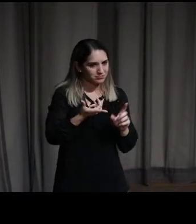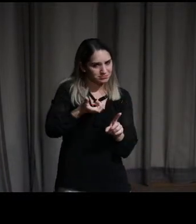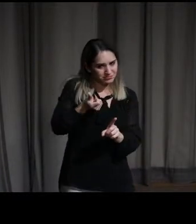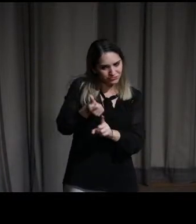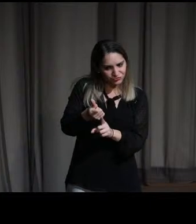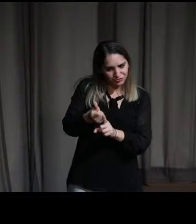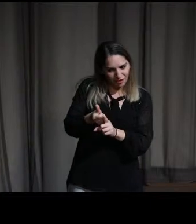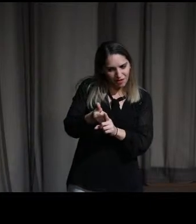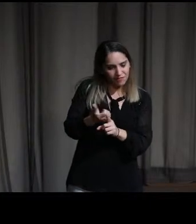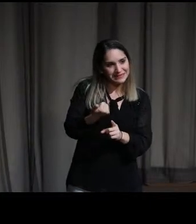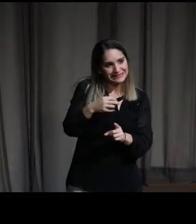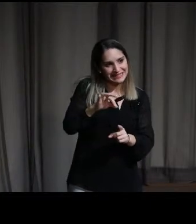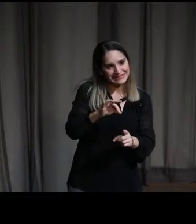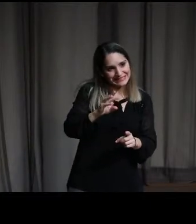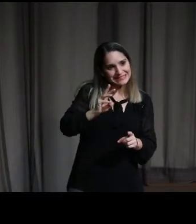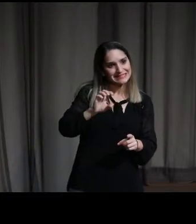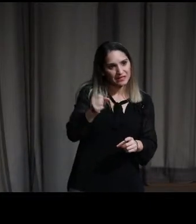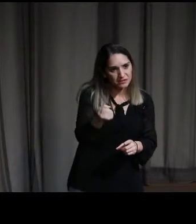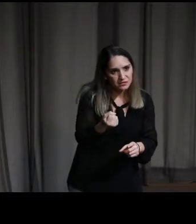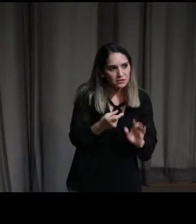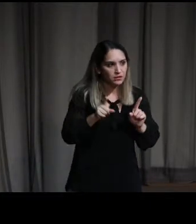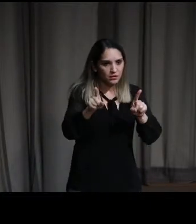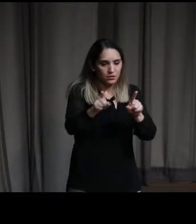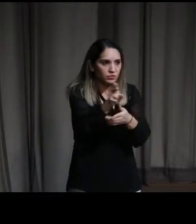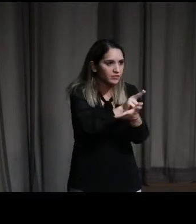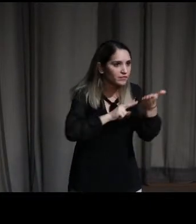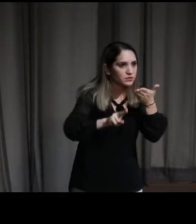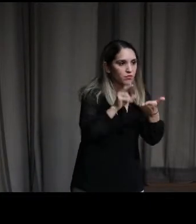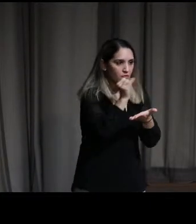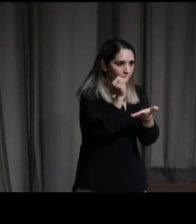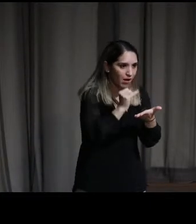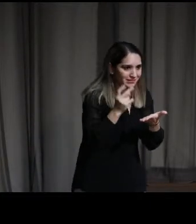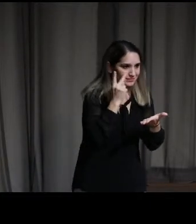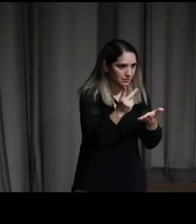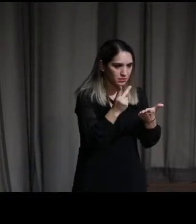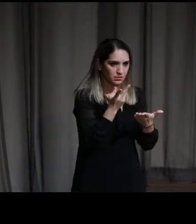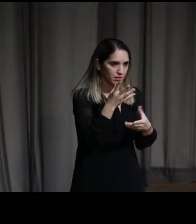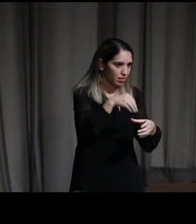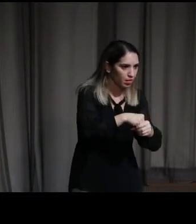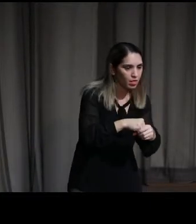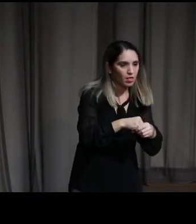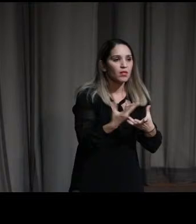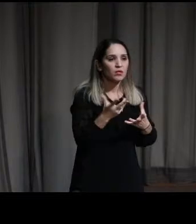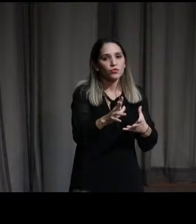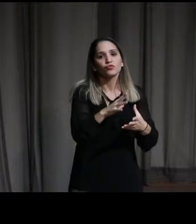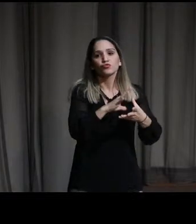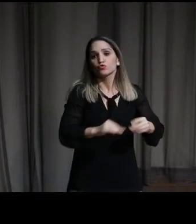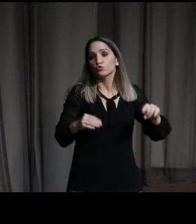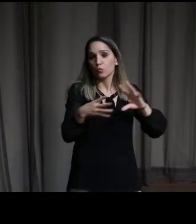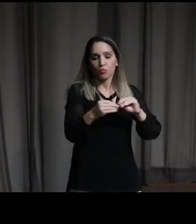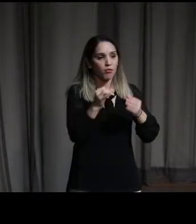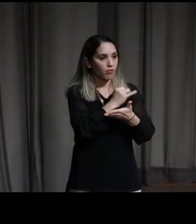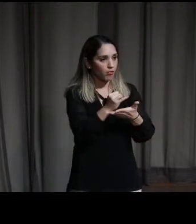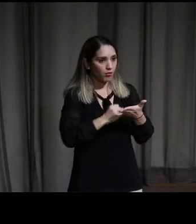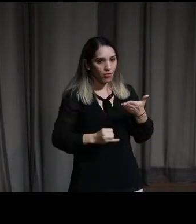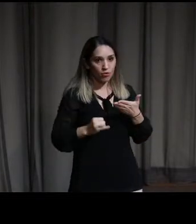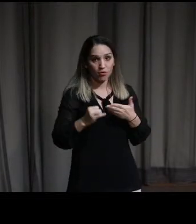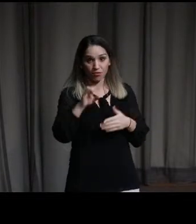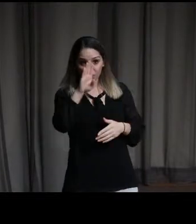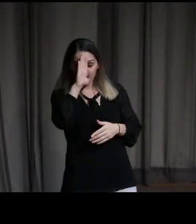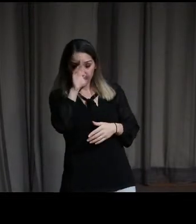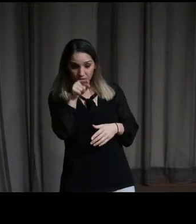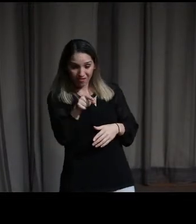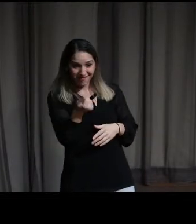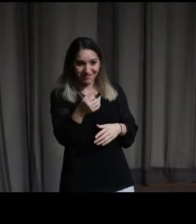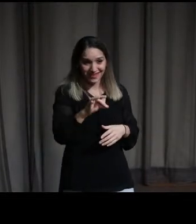in the 1960s. But of course, there's a clear limit here, and so I think the story of art in Cuba in the 1960s is very much